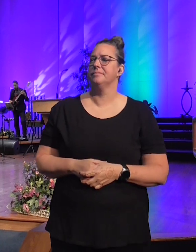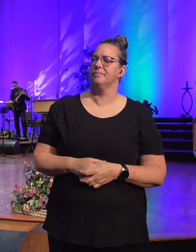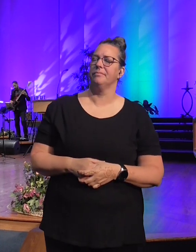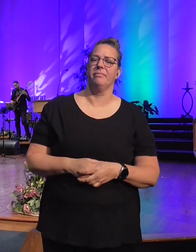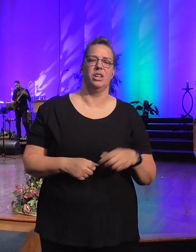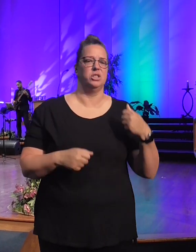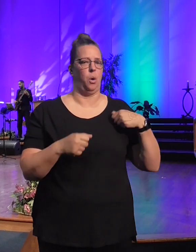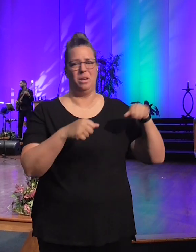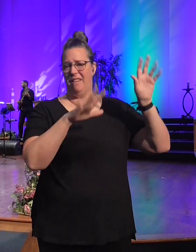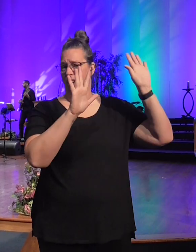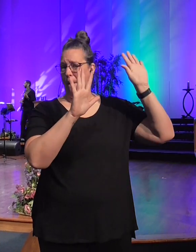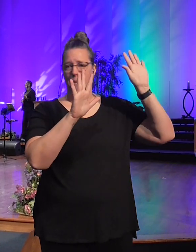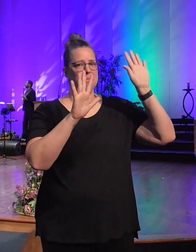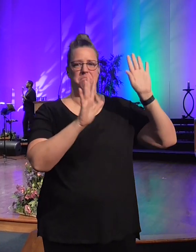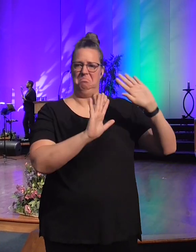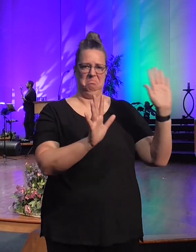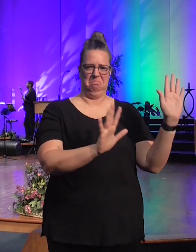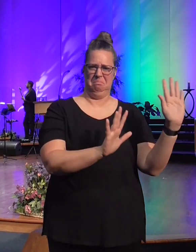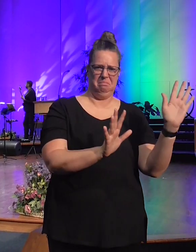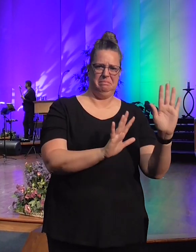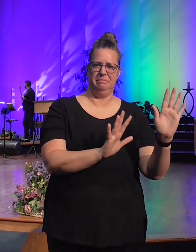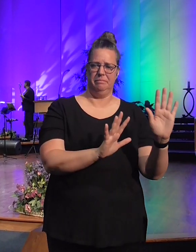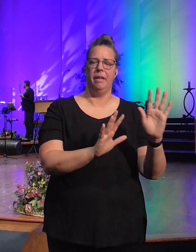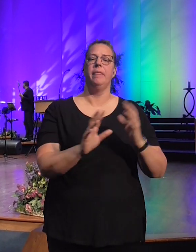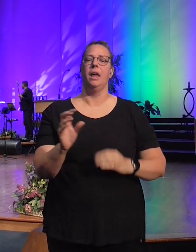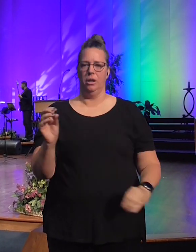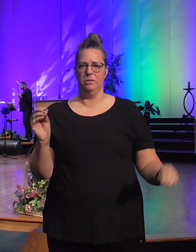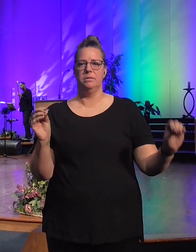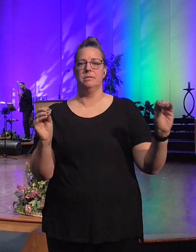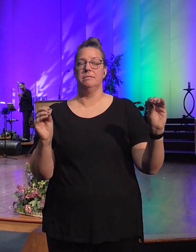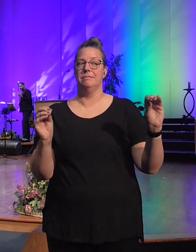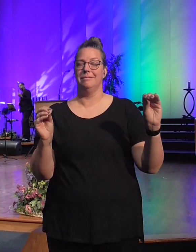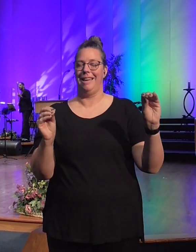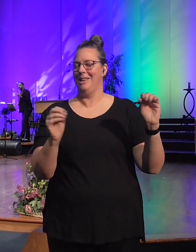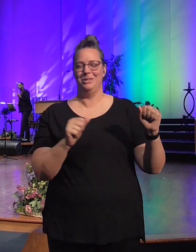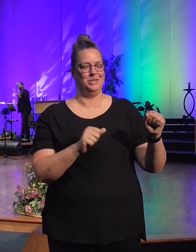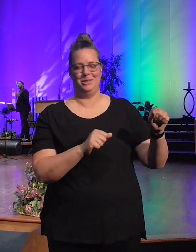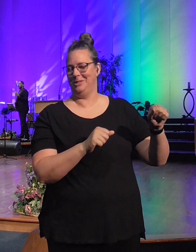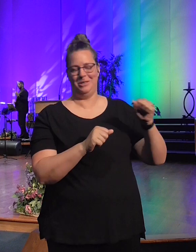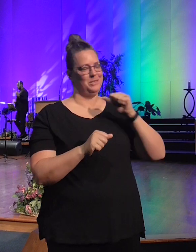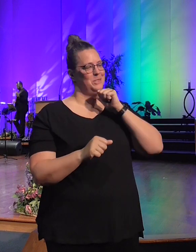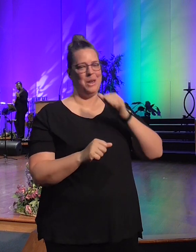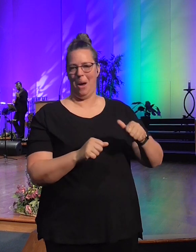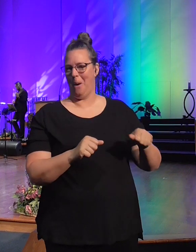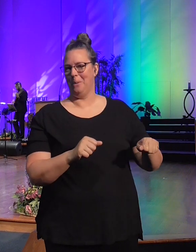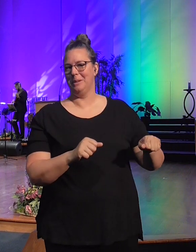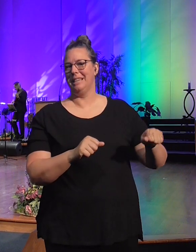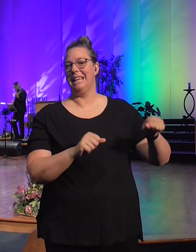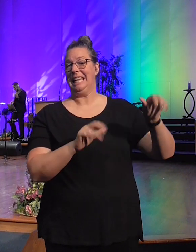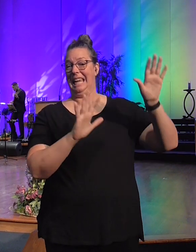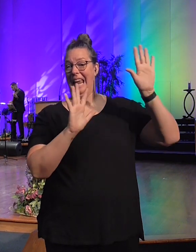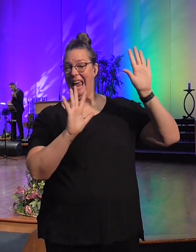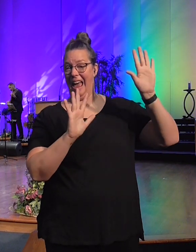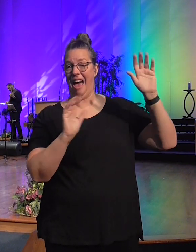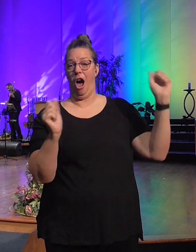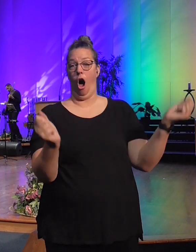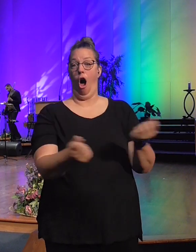Don't give in to giving up. No, don't give in to all